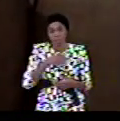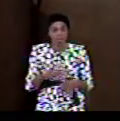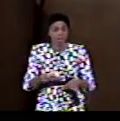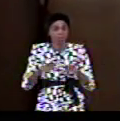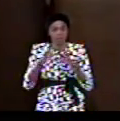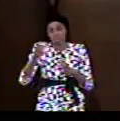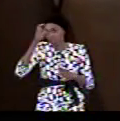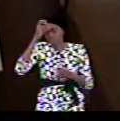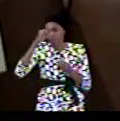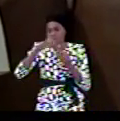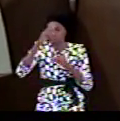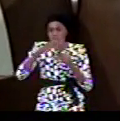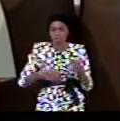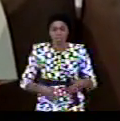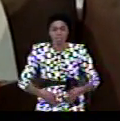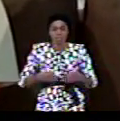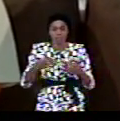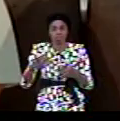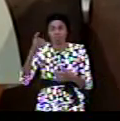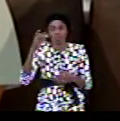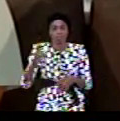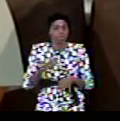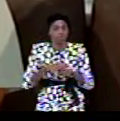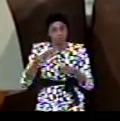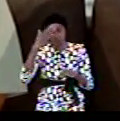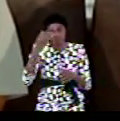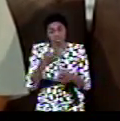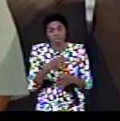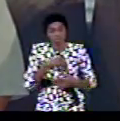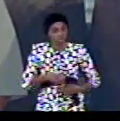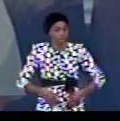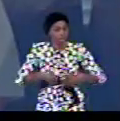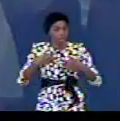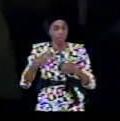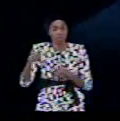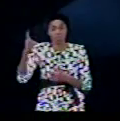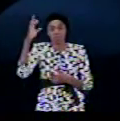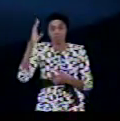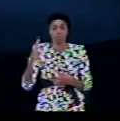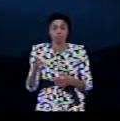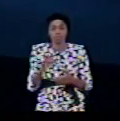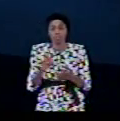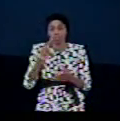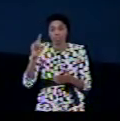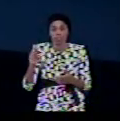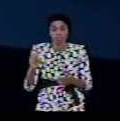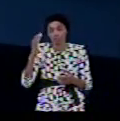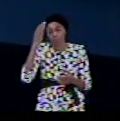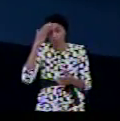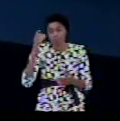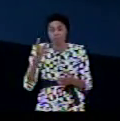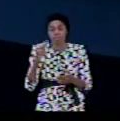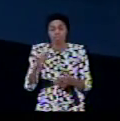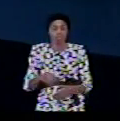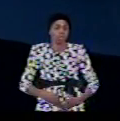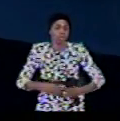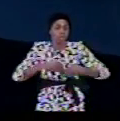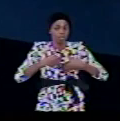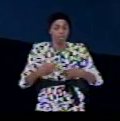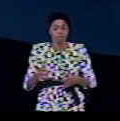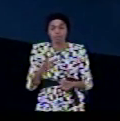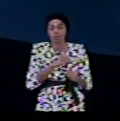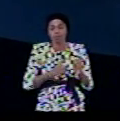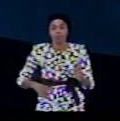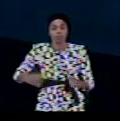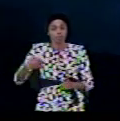because they don't even know there's any terror from the Lord. Knowing therefore the terror of the Lord, we